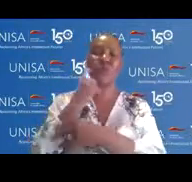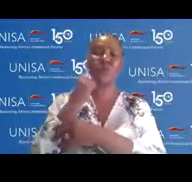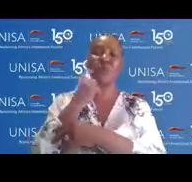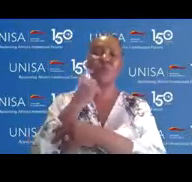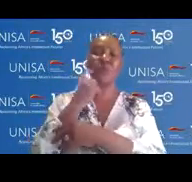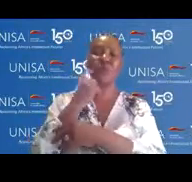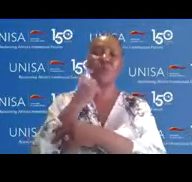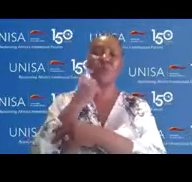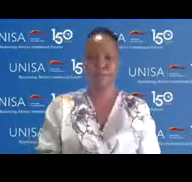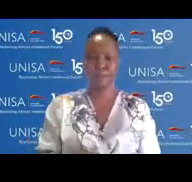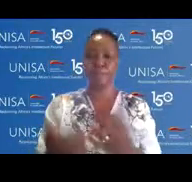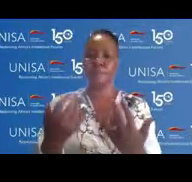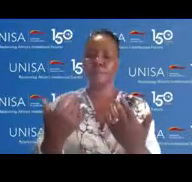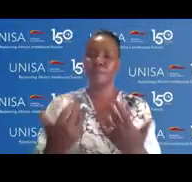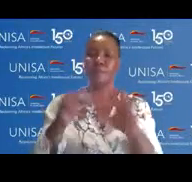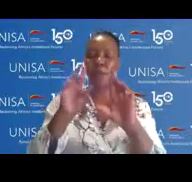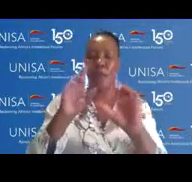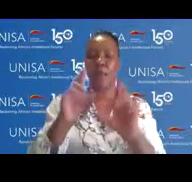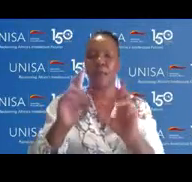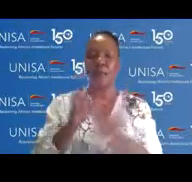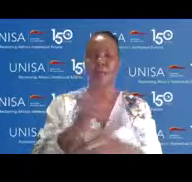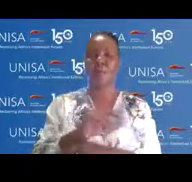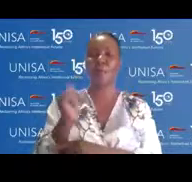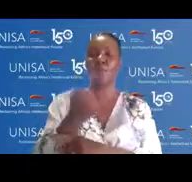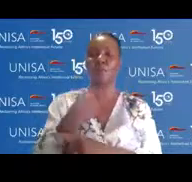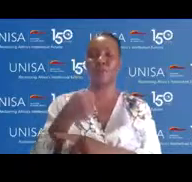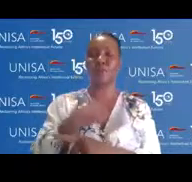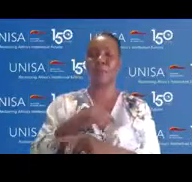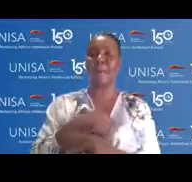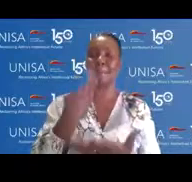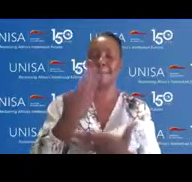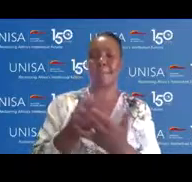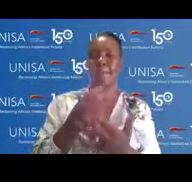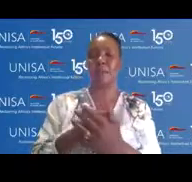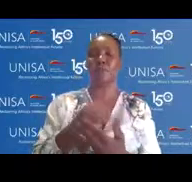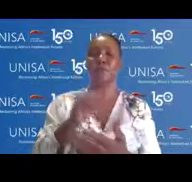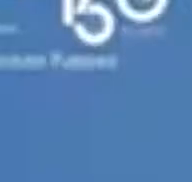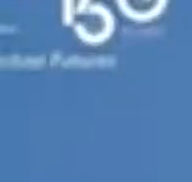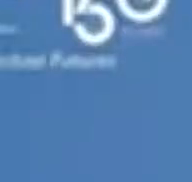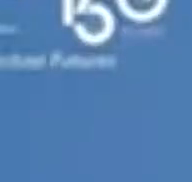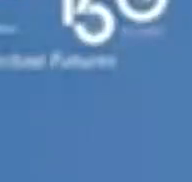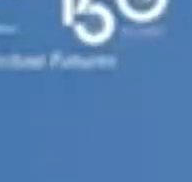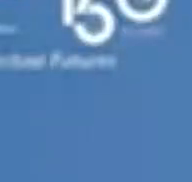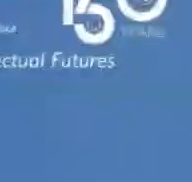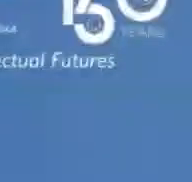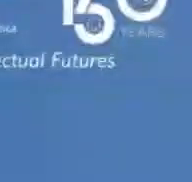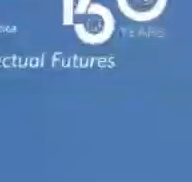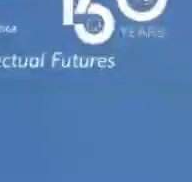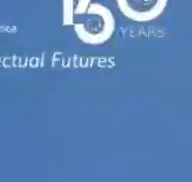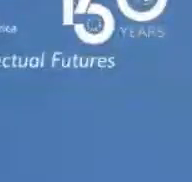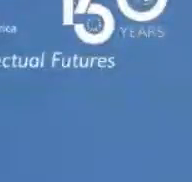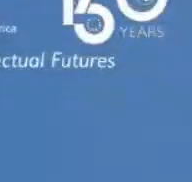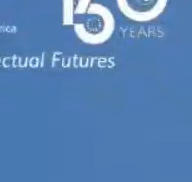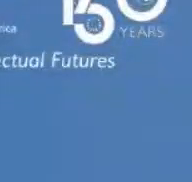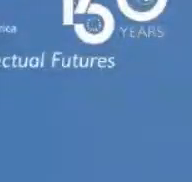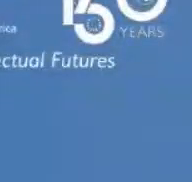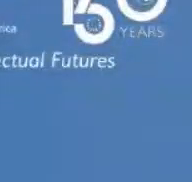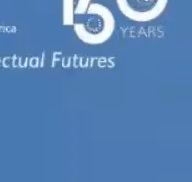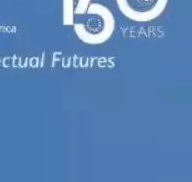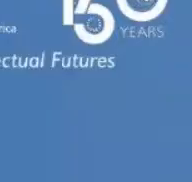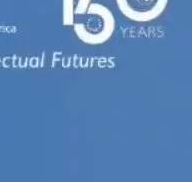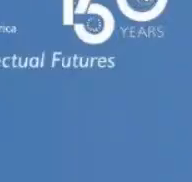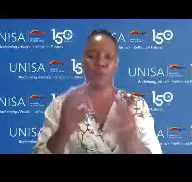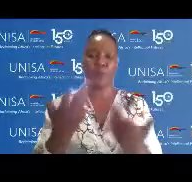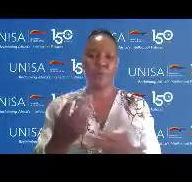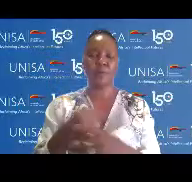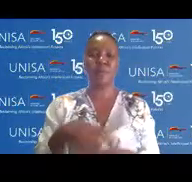So hopefully everyone's managed to put in the navigation there, Richard. Hopefully they've all answered it as well. So just remember,